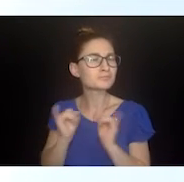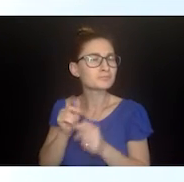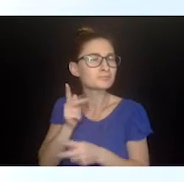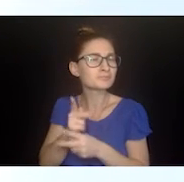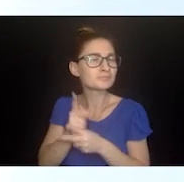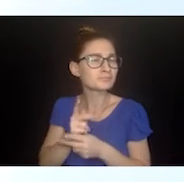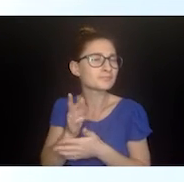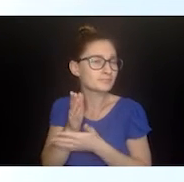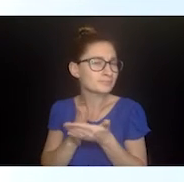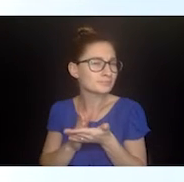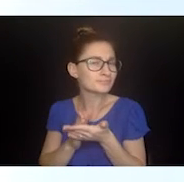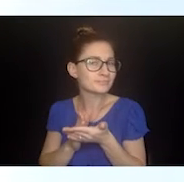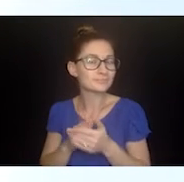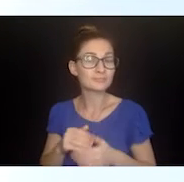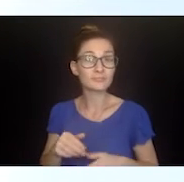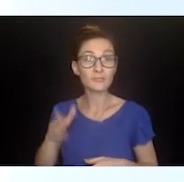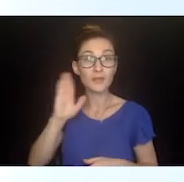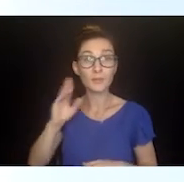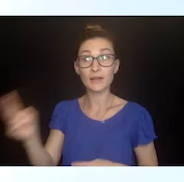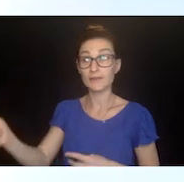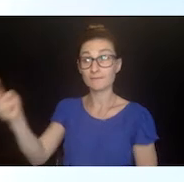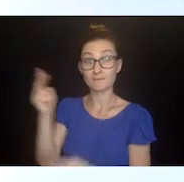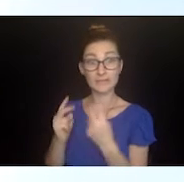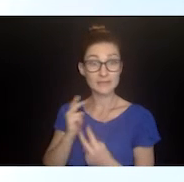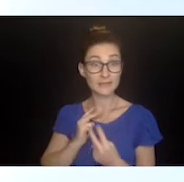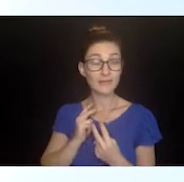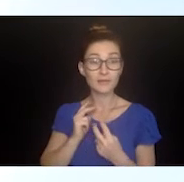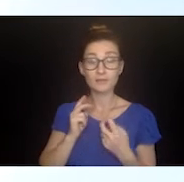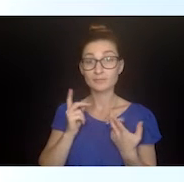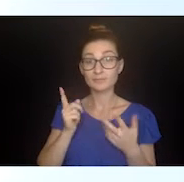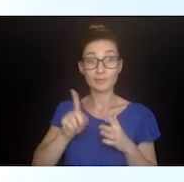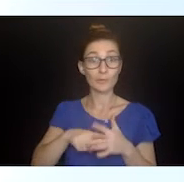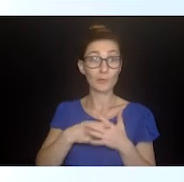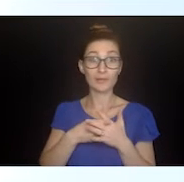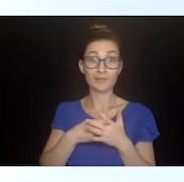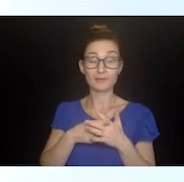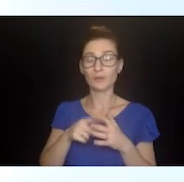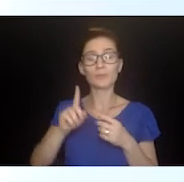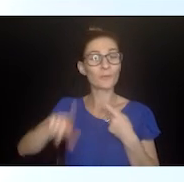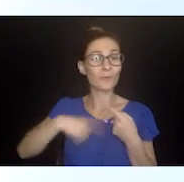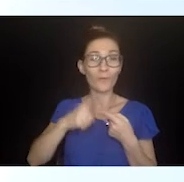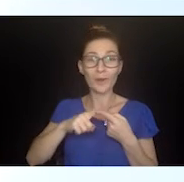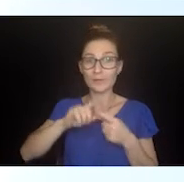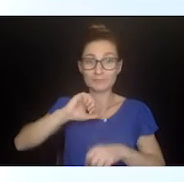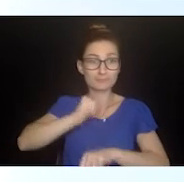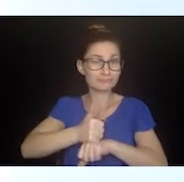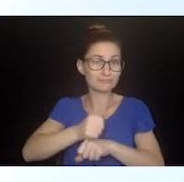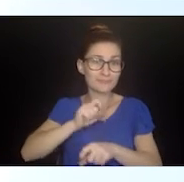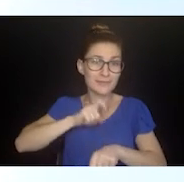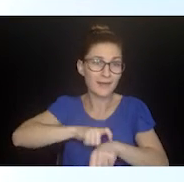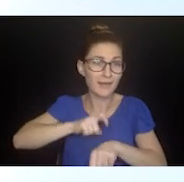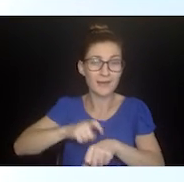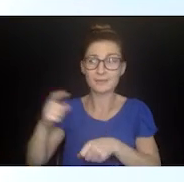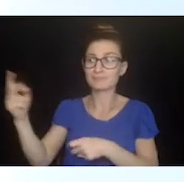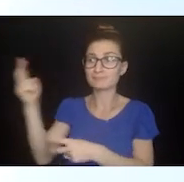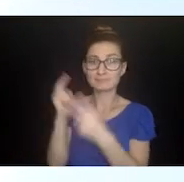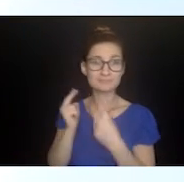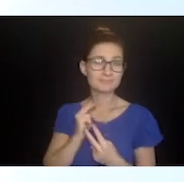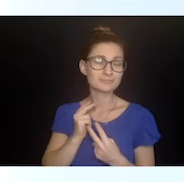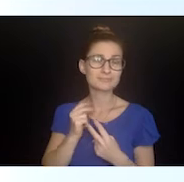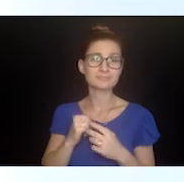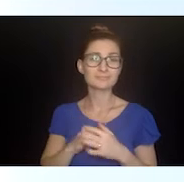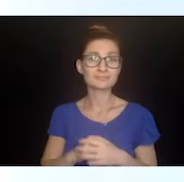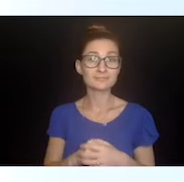himself. He's seeing me when we have a schedule and we see each other and we love the time together.